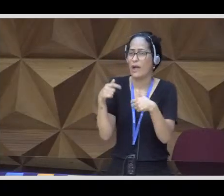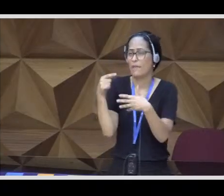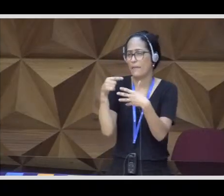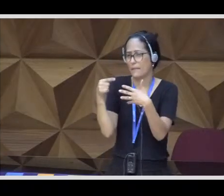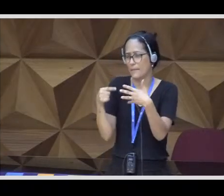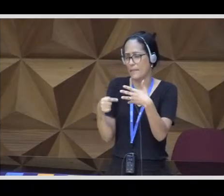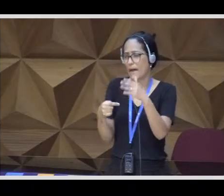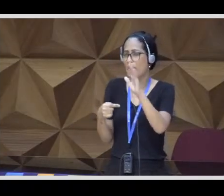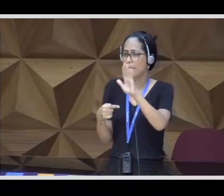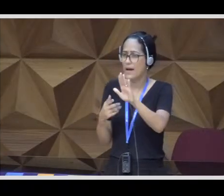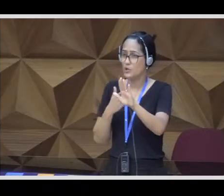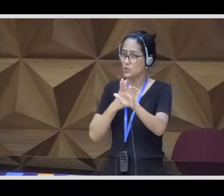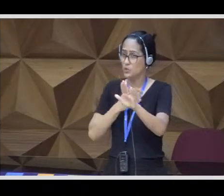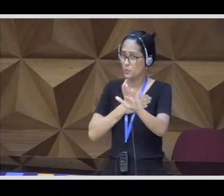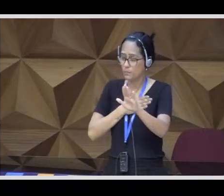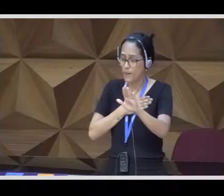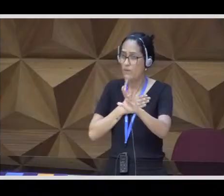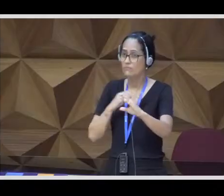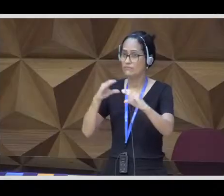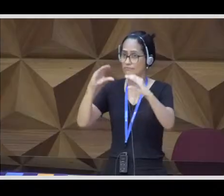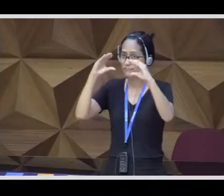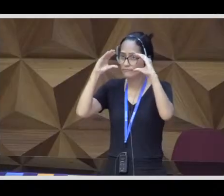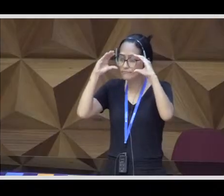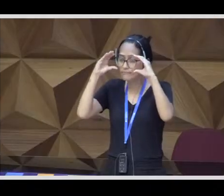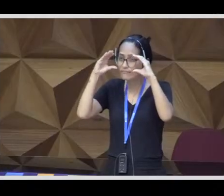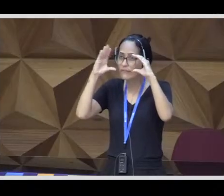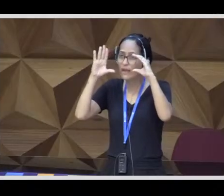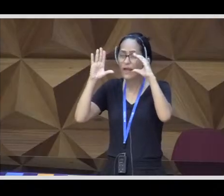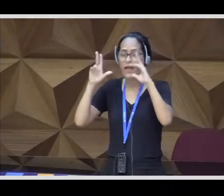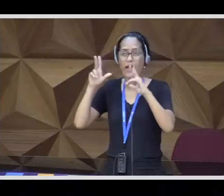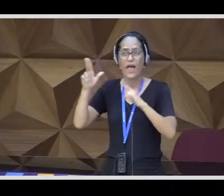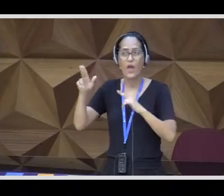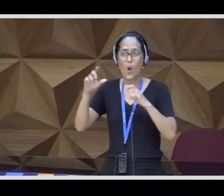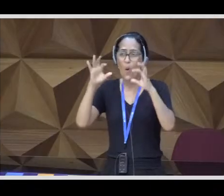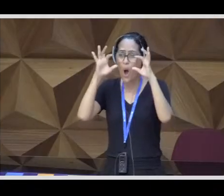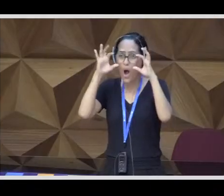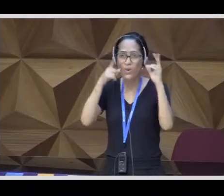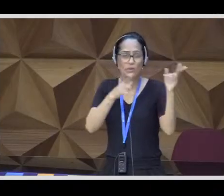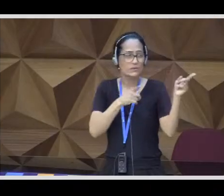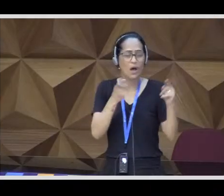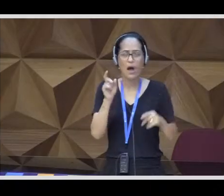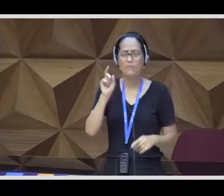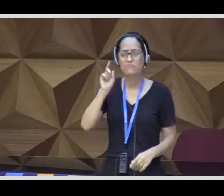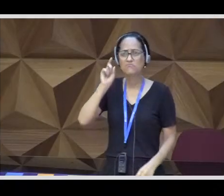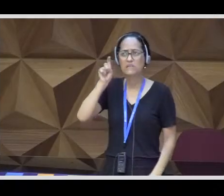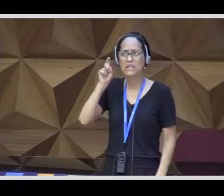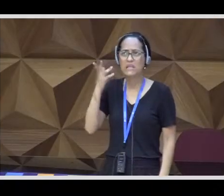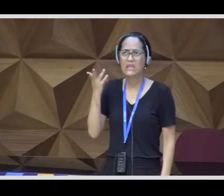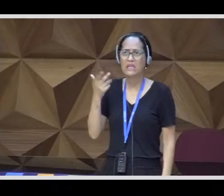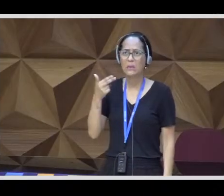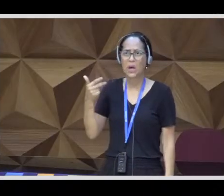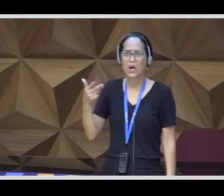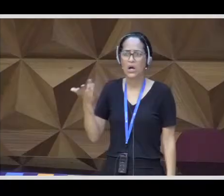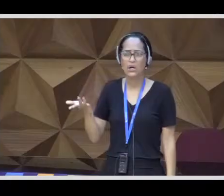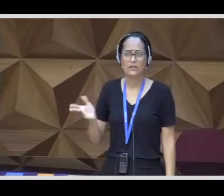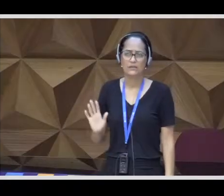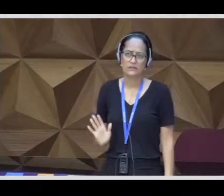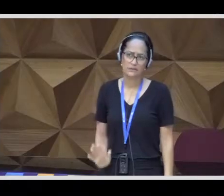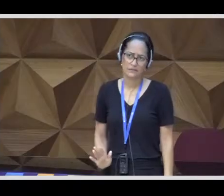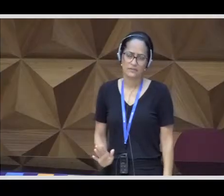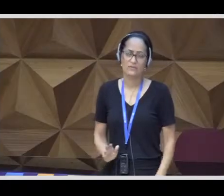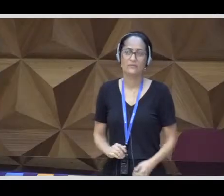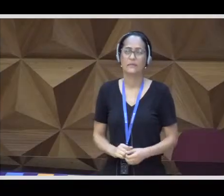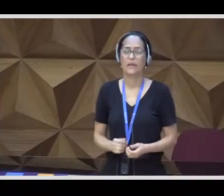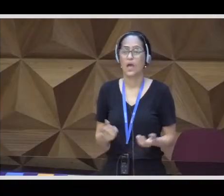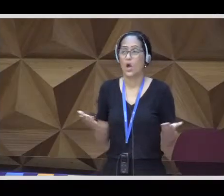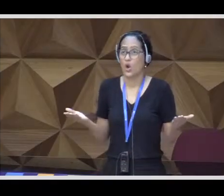these, and I just tap on it and stuff happens, in which case it's much less obtrusive. Right now, you're wearing a big bulky headset which cuts your eyes off